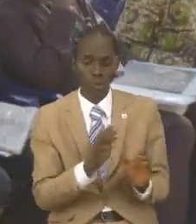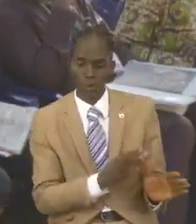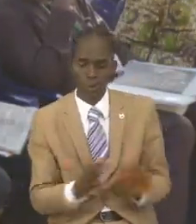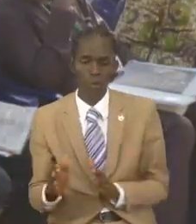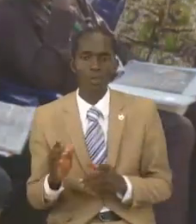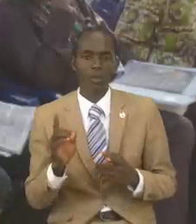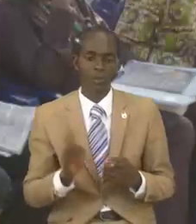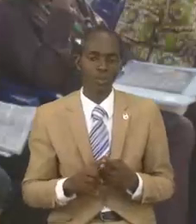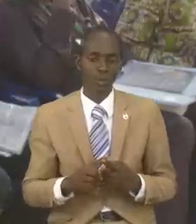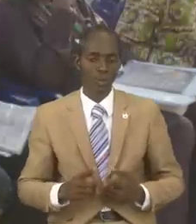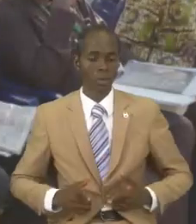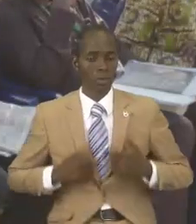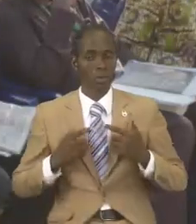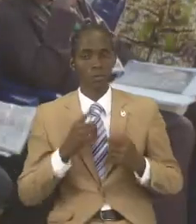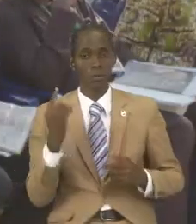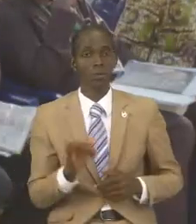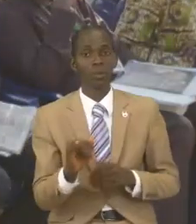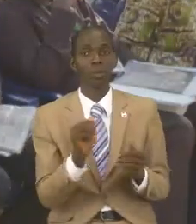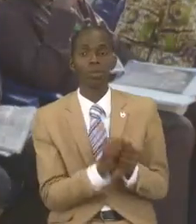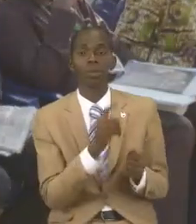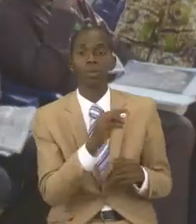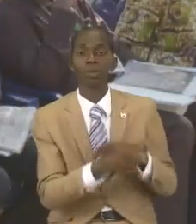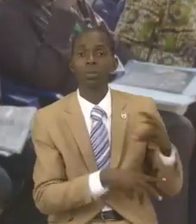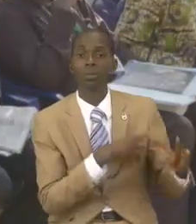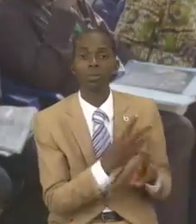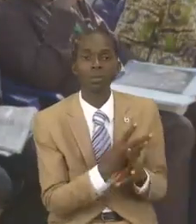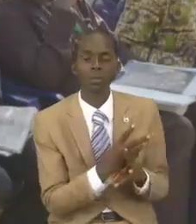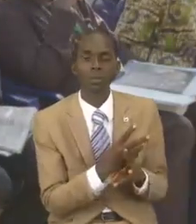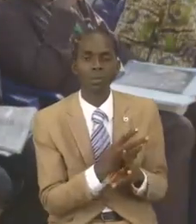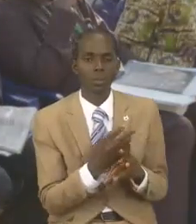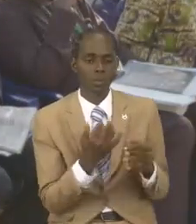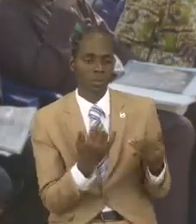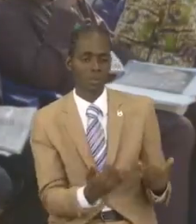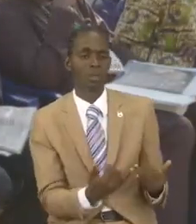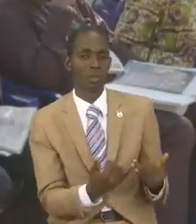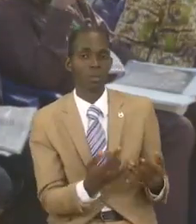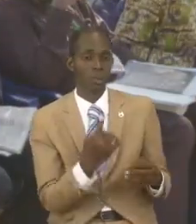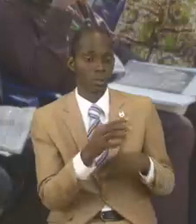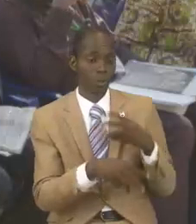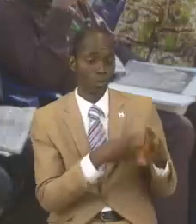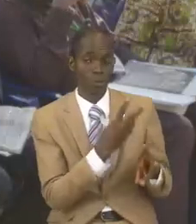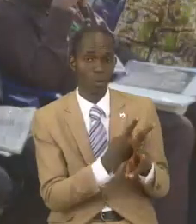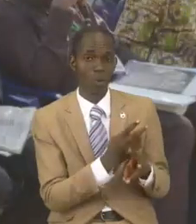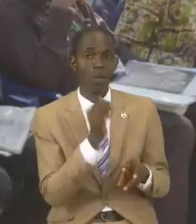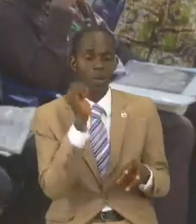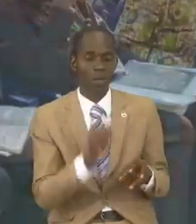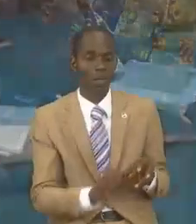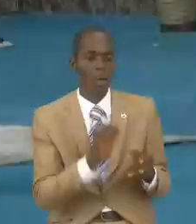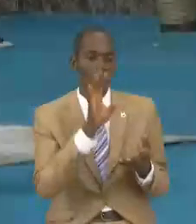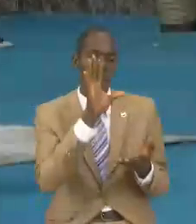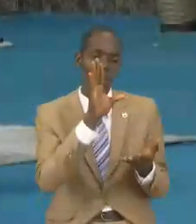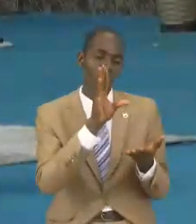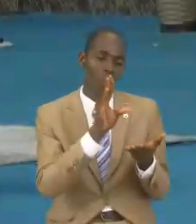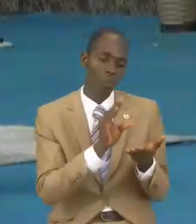the world. Now, the world can deflate that balloon. You're moving on.